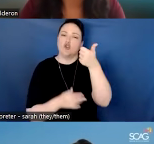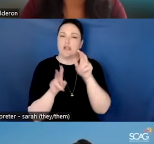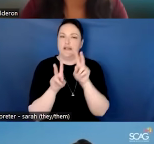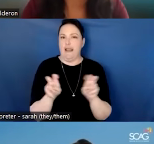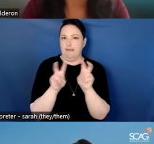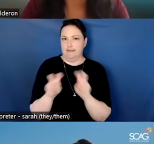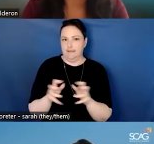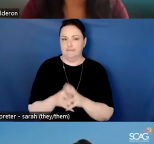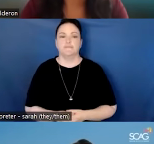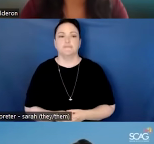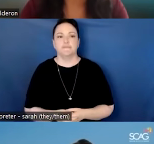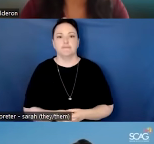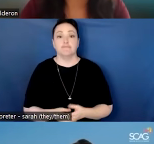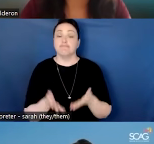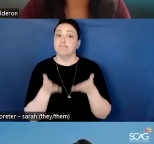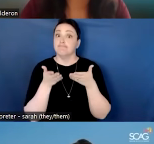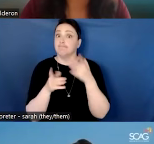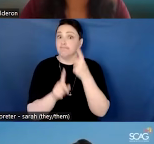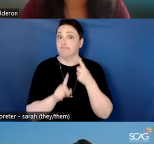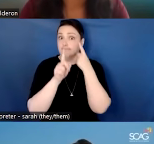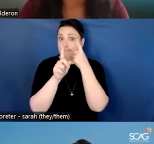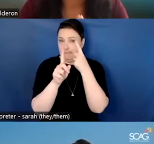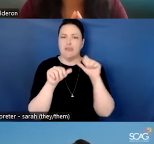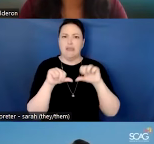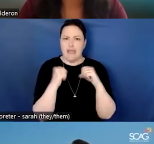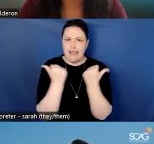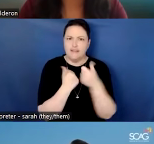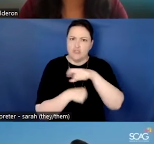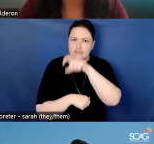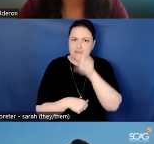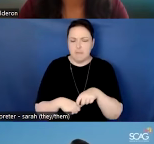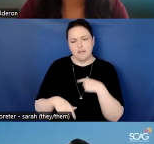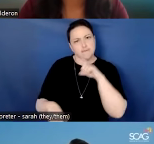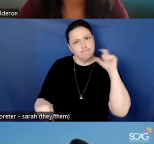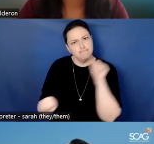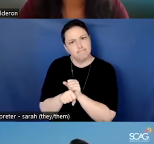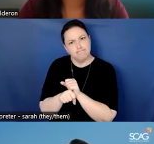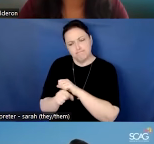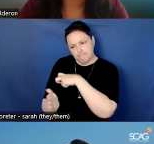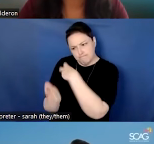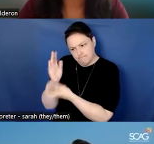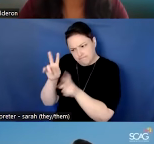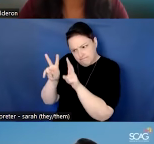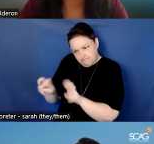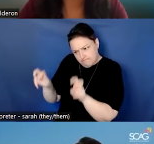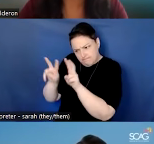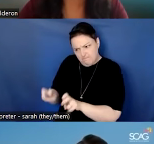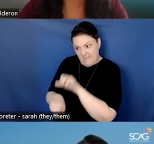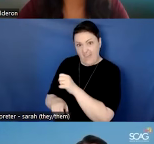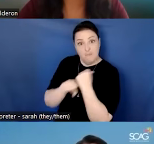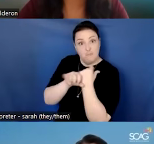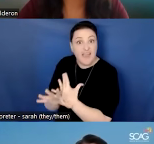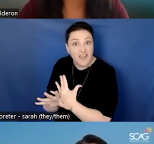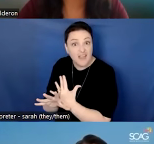that agencies have taken what's called the hard look at how they can tweak or modify the plan or project to